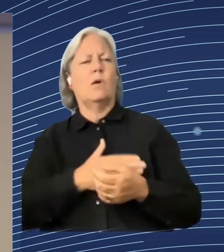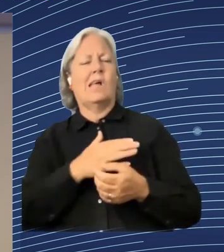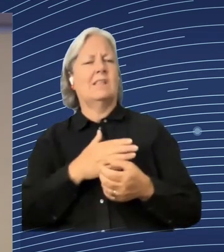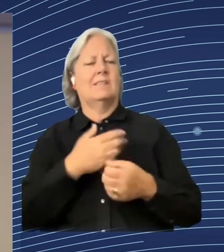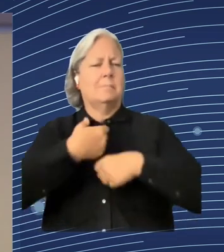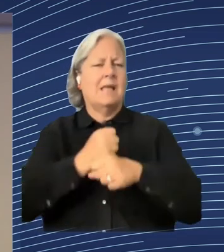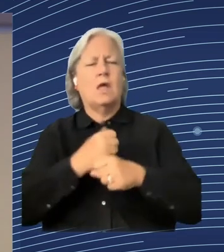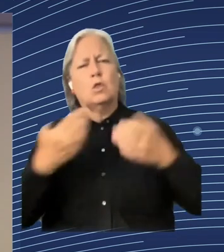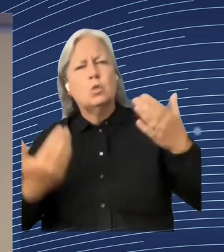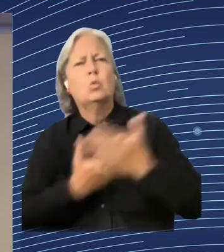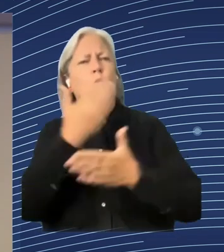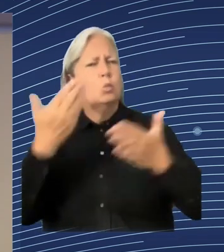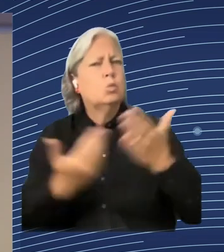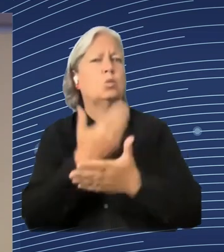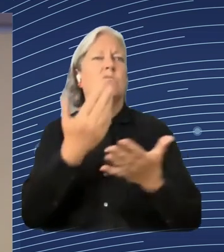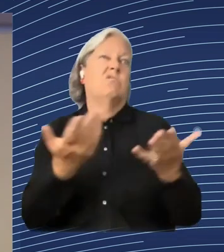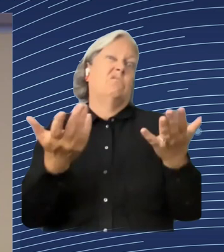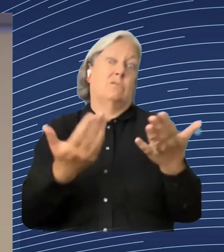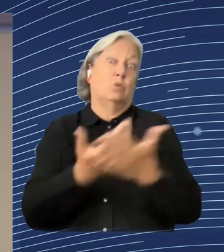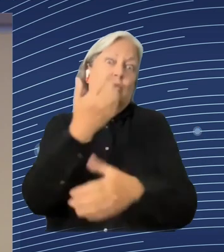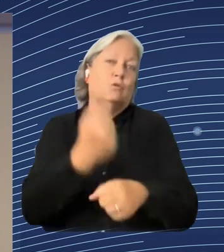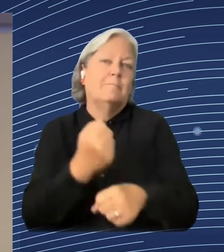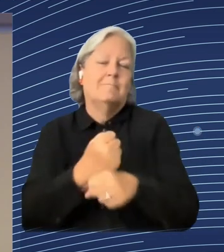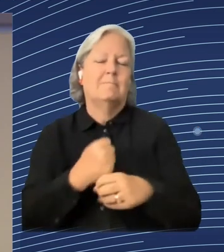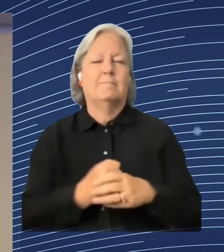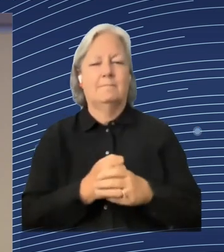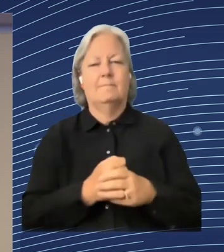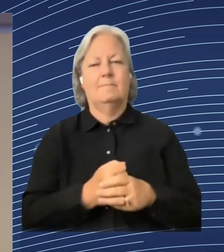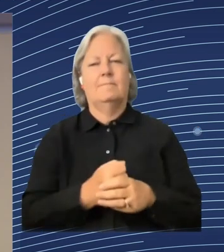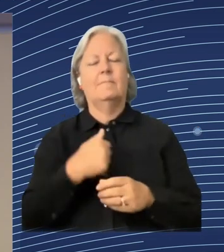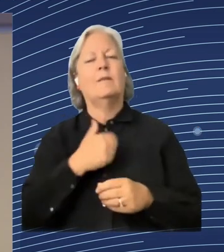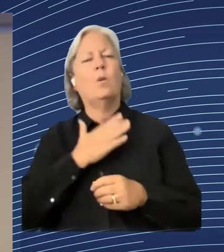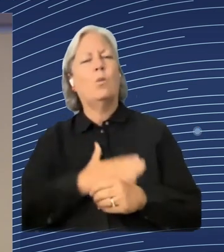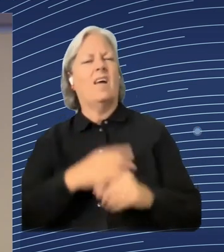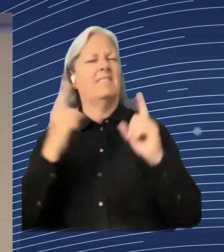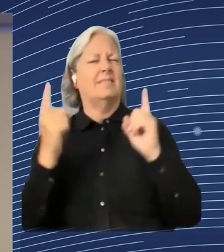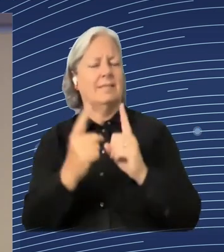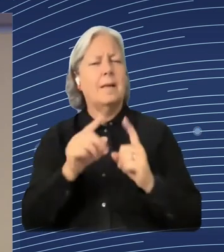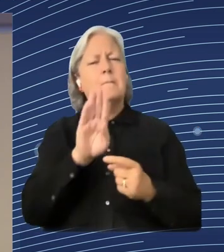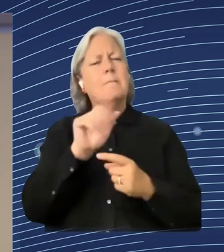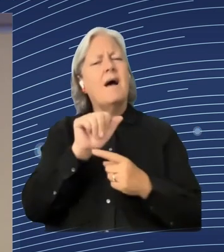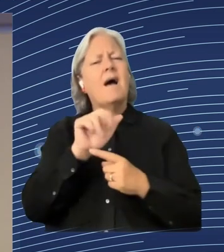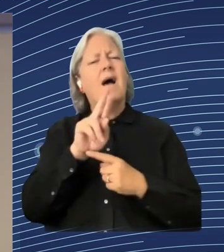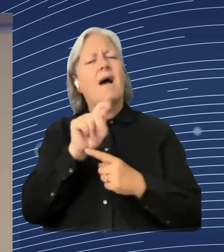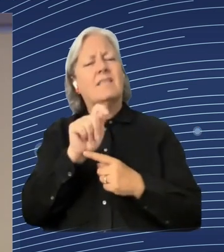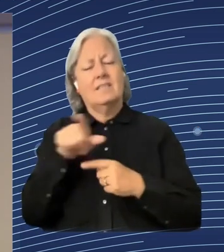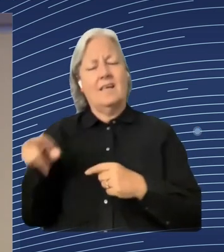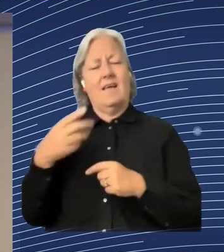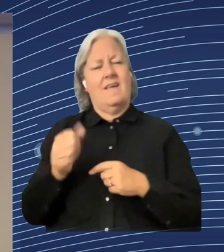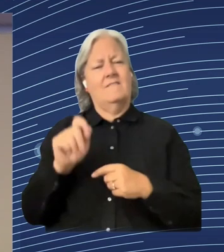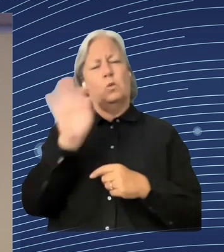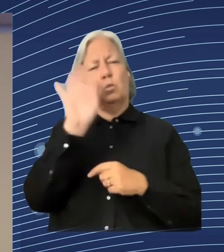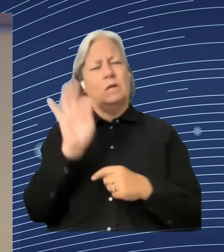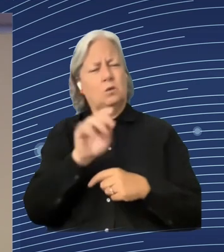so new jobs. Very briefly, Paul, Bart, I'm getting a question from Slido that is about your comment. Could you give us